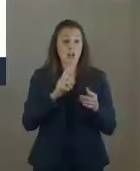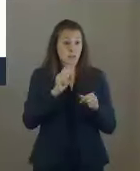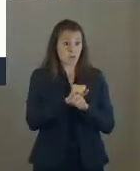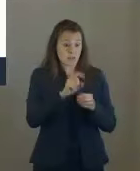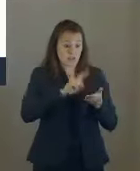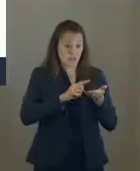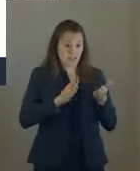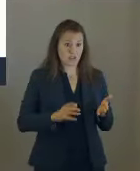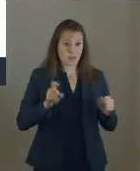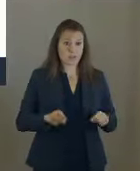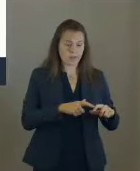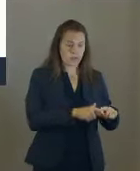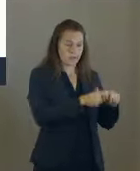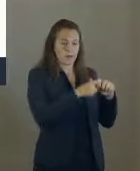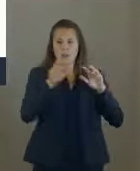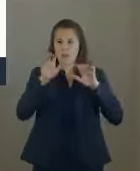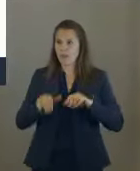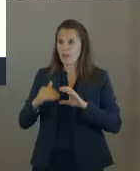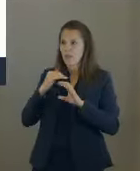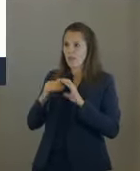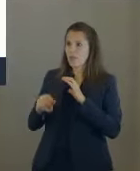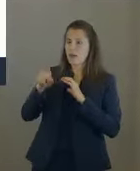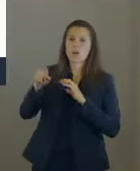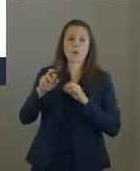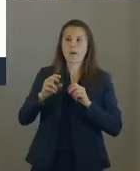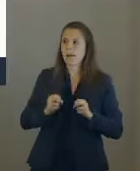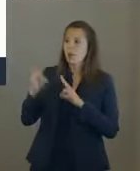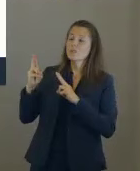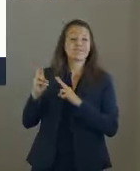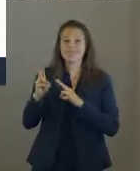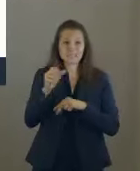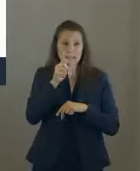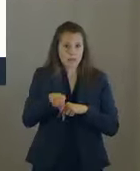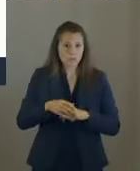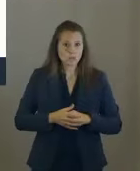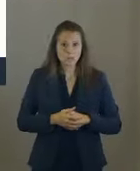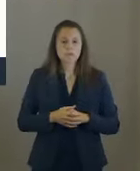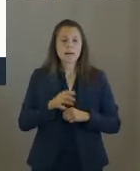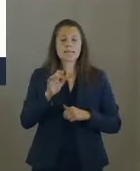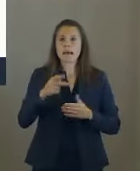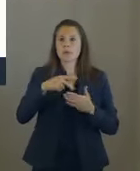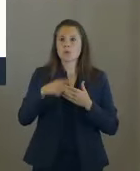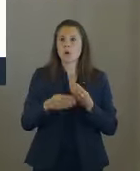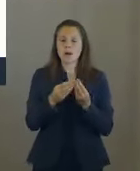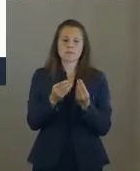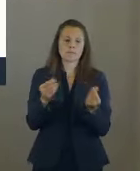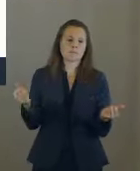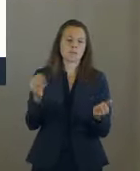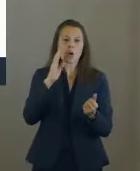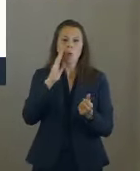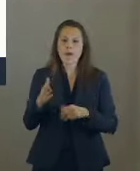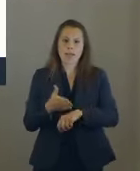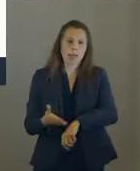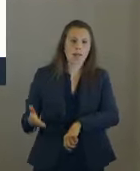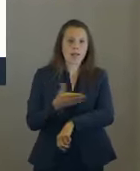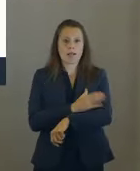take the time to draft an email, move an email, or upload a document. It is an efficient process that will vastly improve